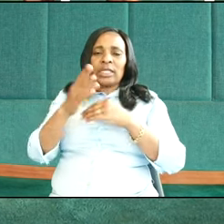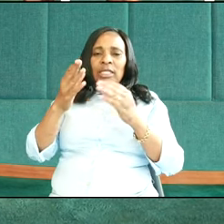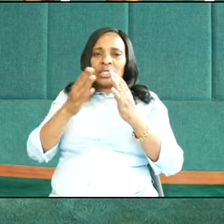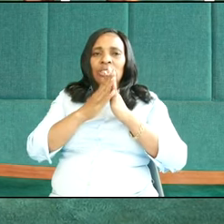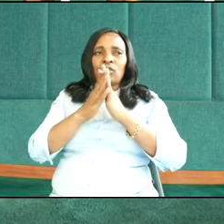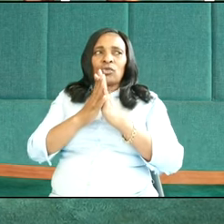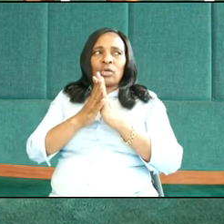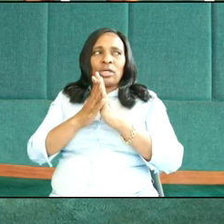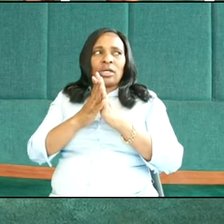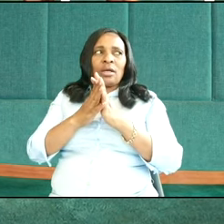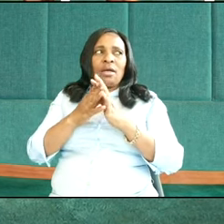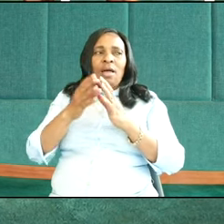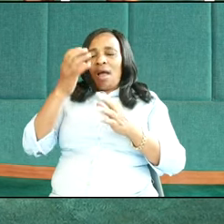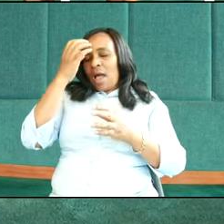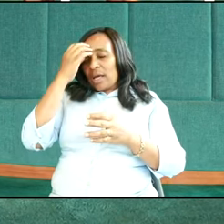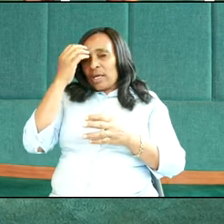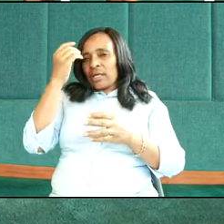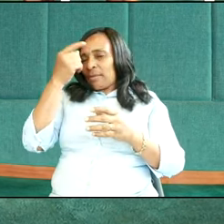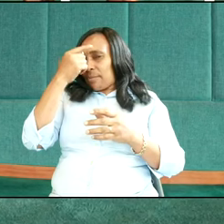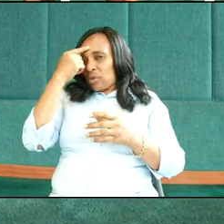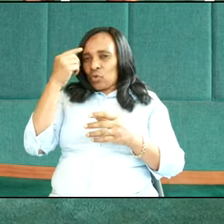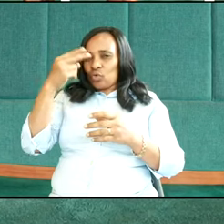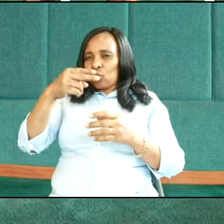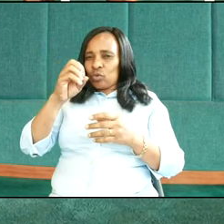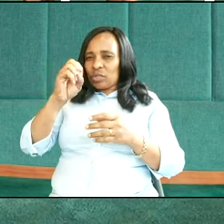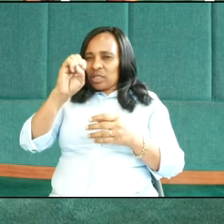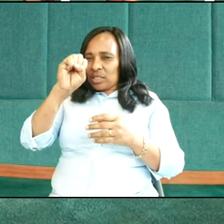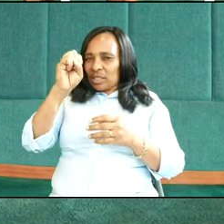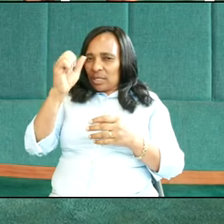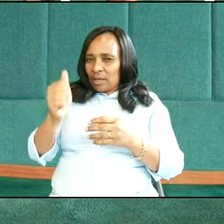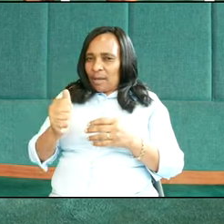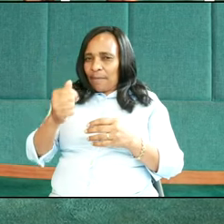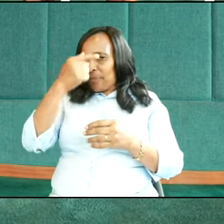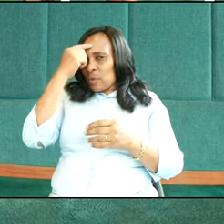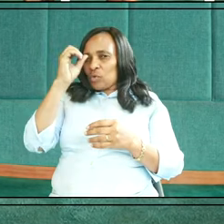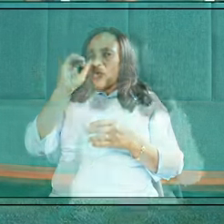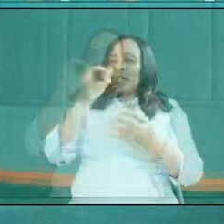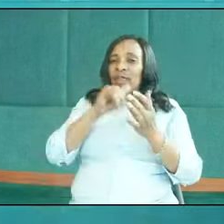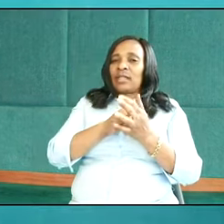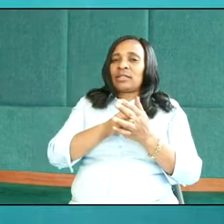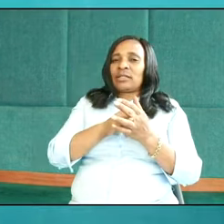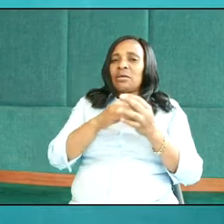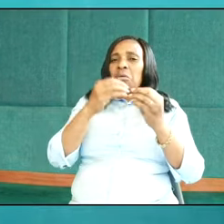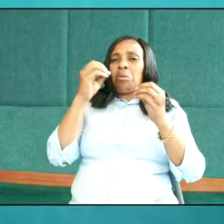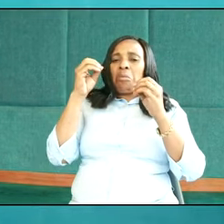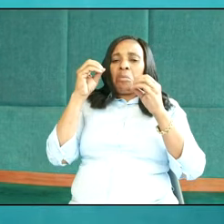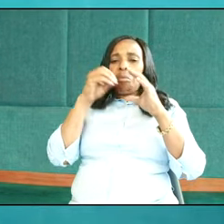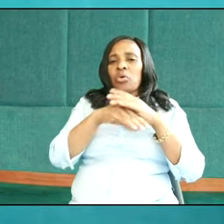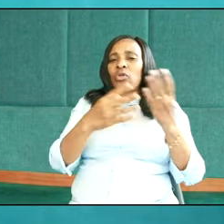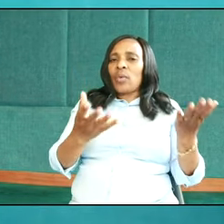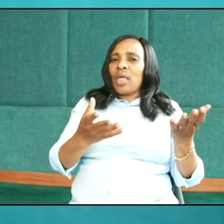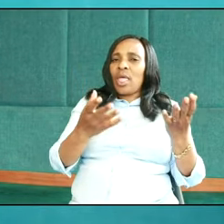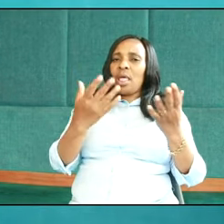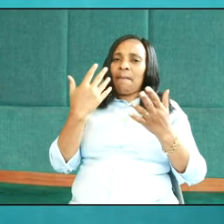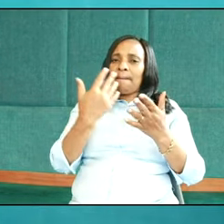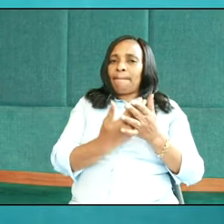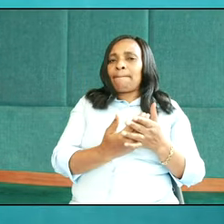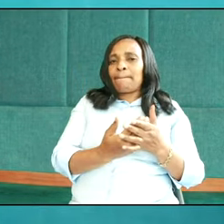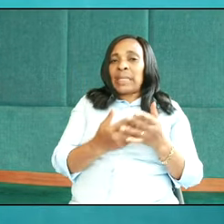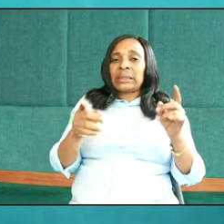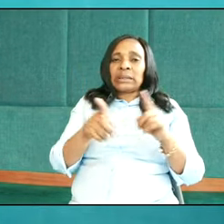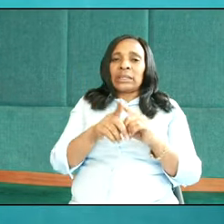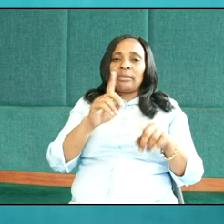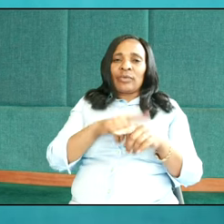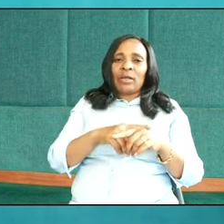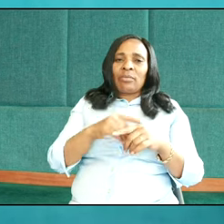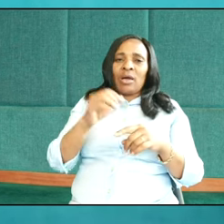Mm-hmm. Arthur was angry with the seer because of this. He was so enraged that he put him in prison. Yeah. At the same time,